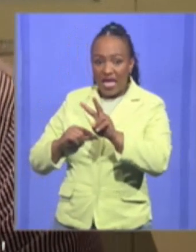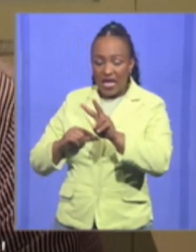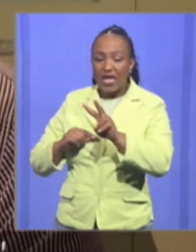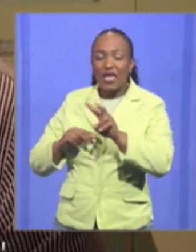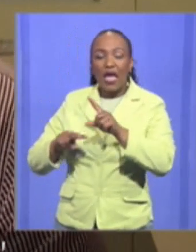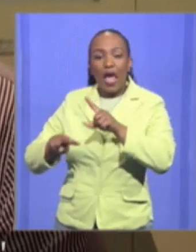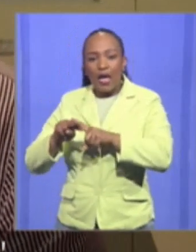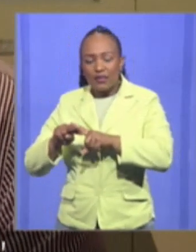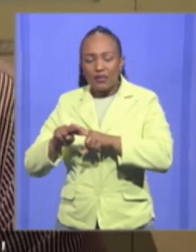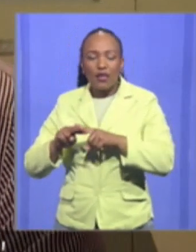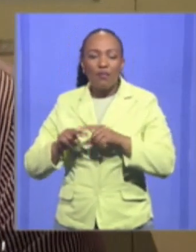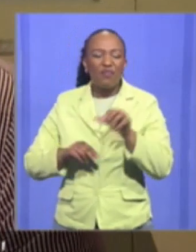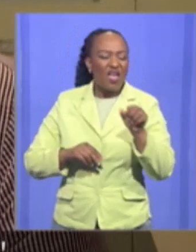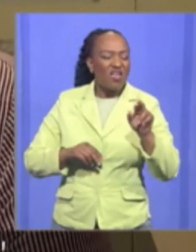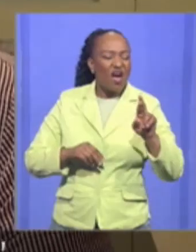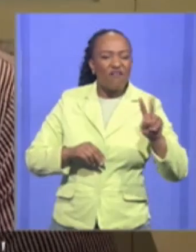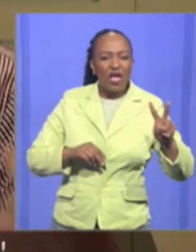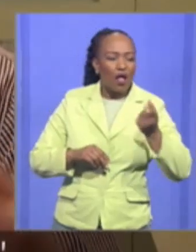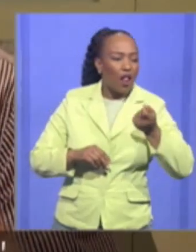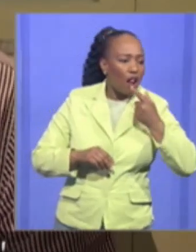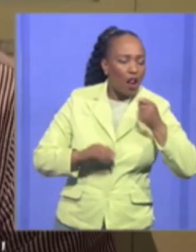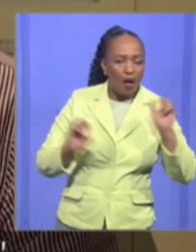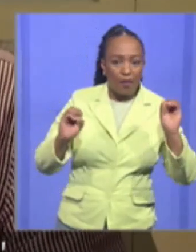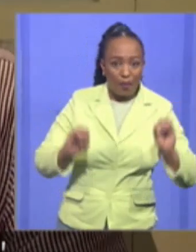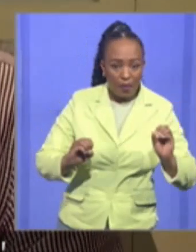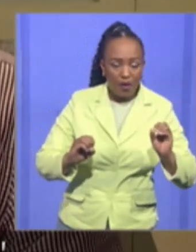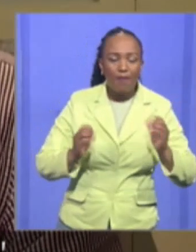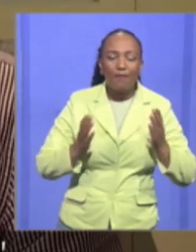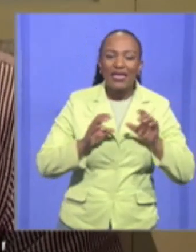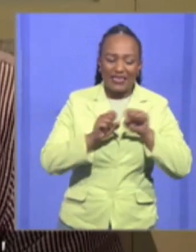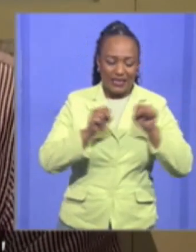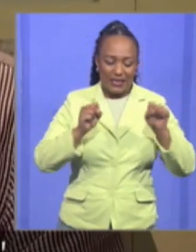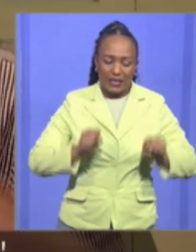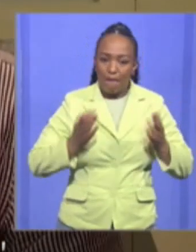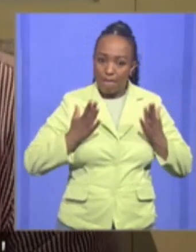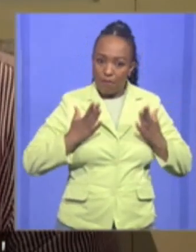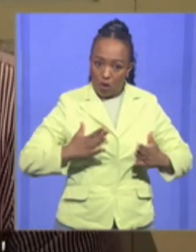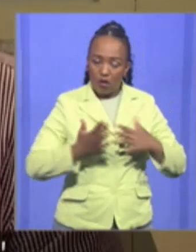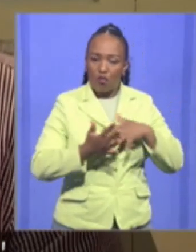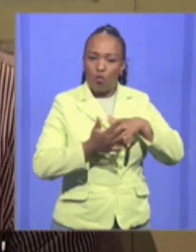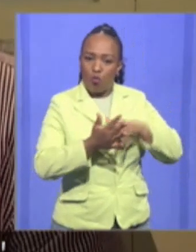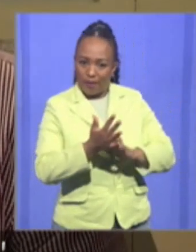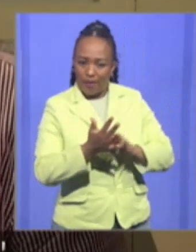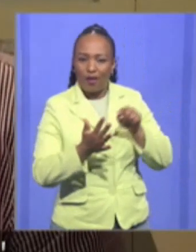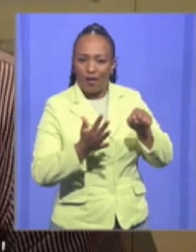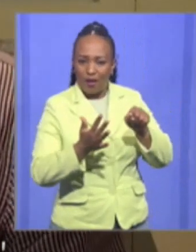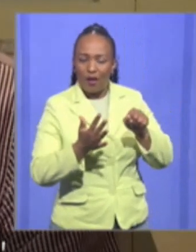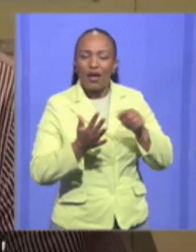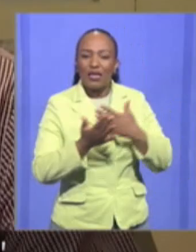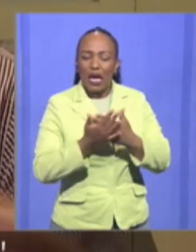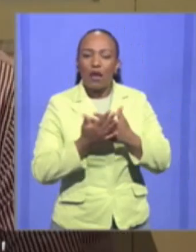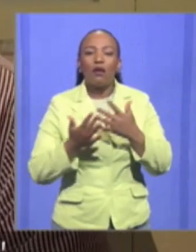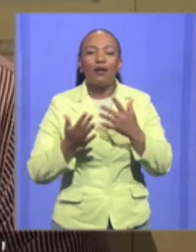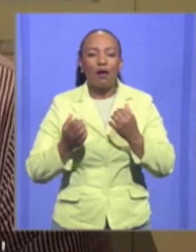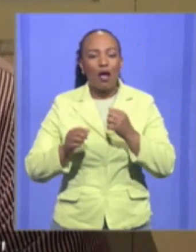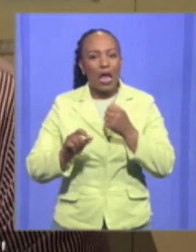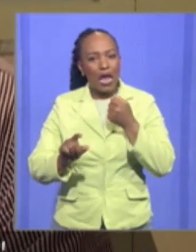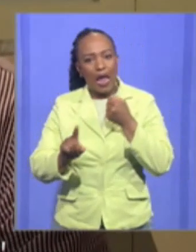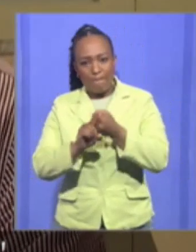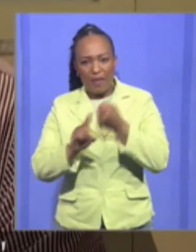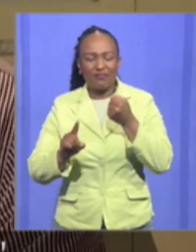with antiretrovirals, their mpox can really present very differently and can have a number